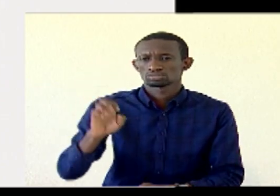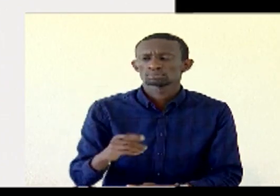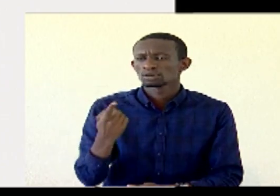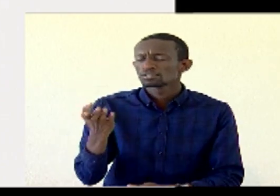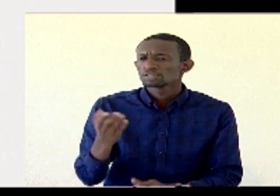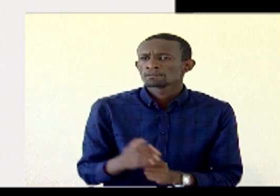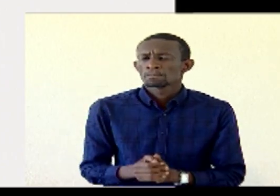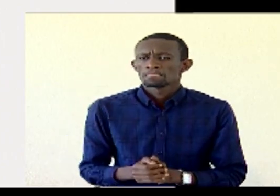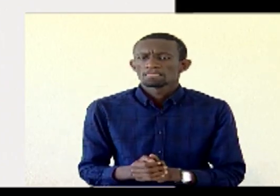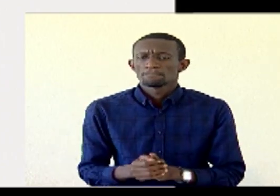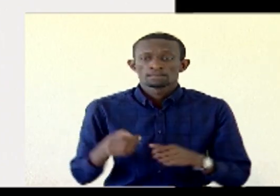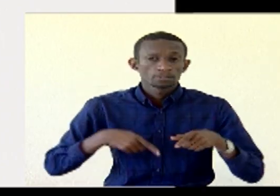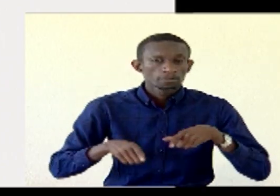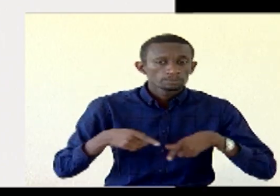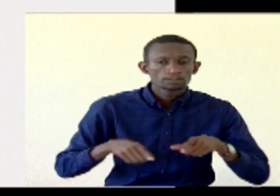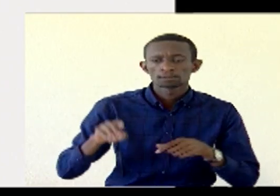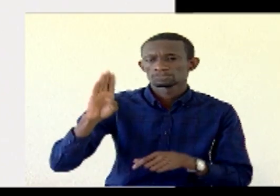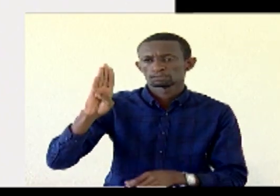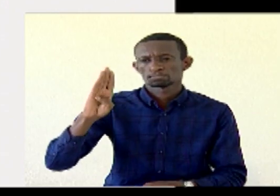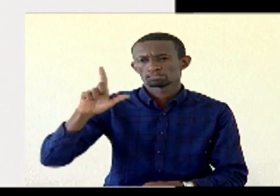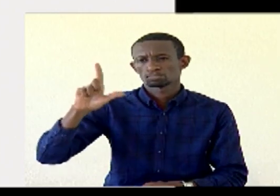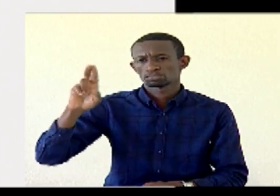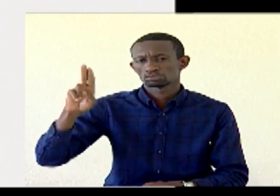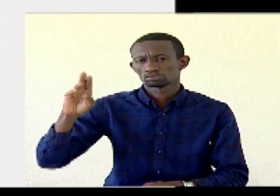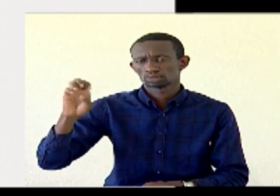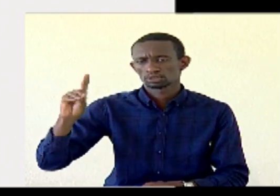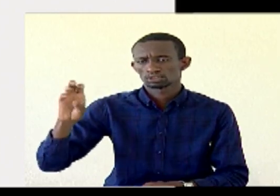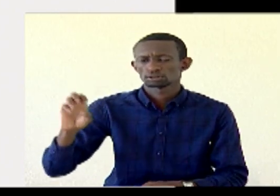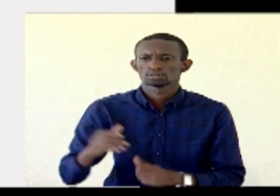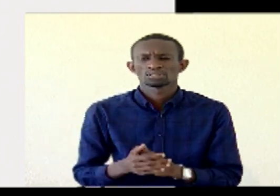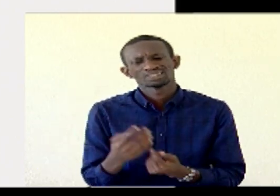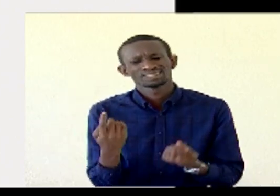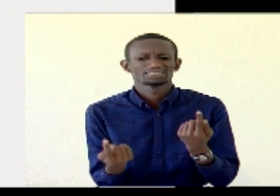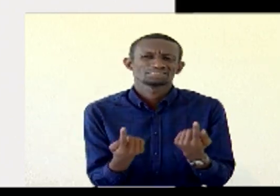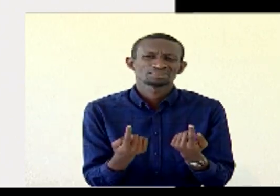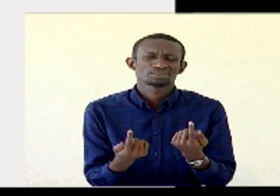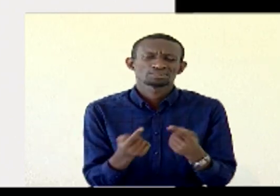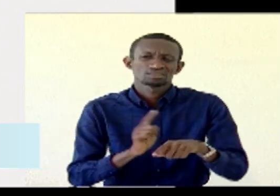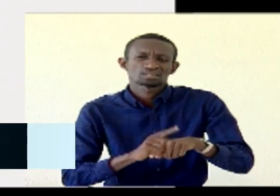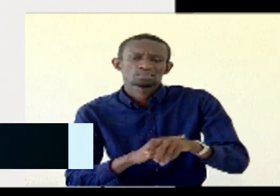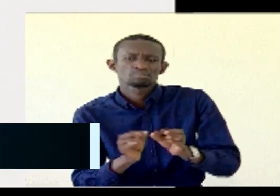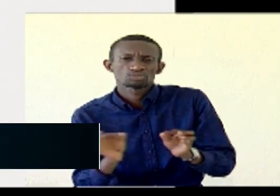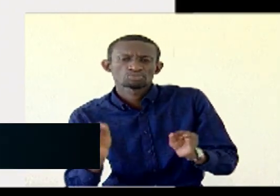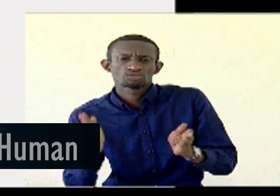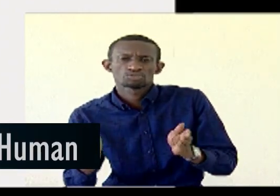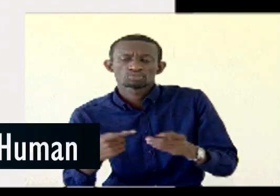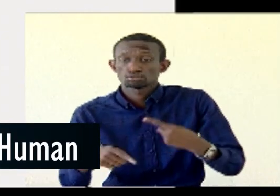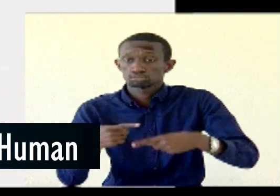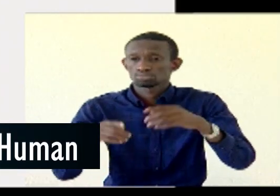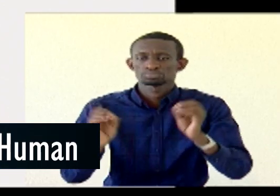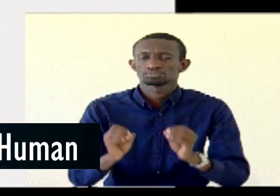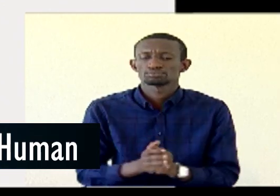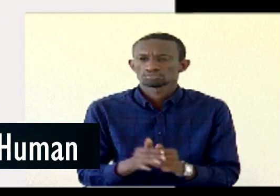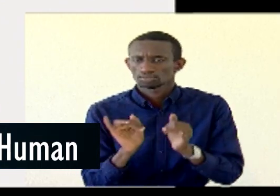urinary bladder, which stores urine temporarily, not permanently. So these are the parts that makes up the